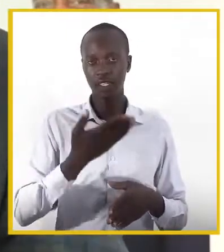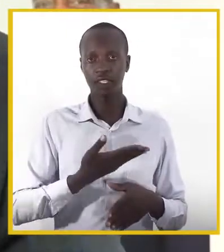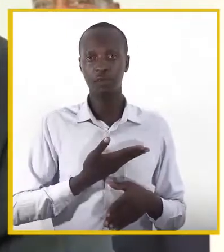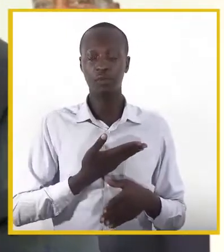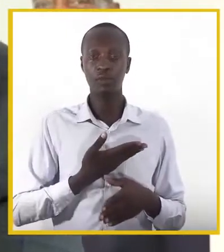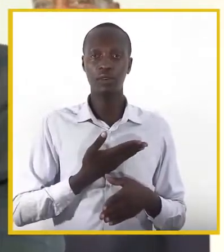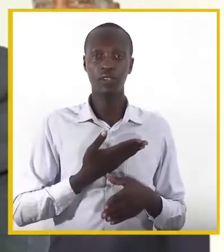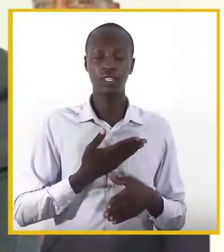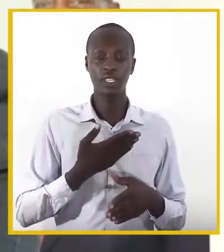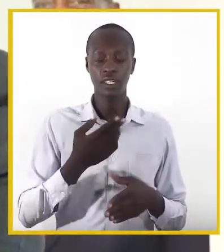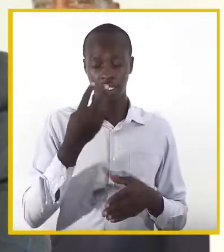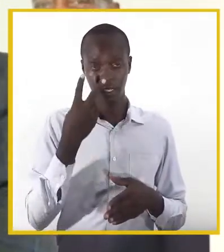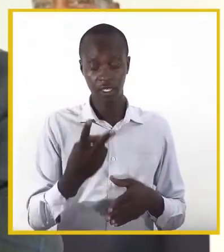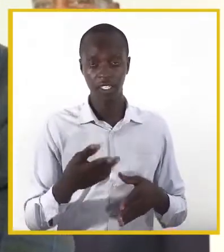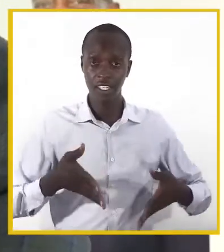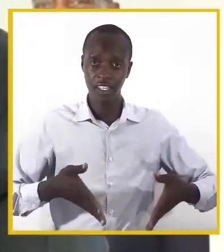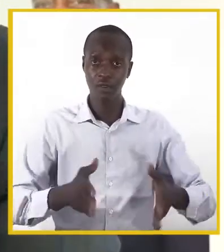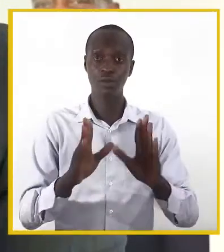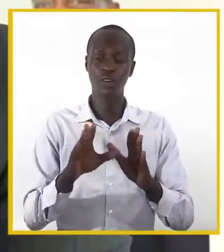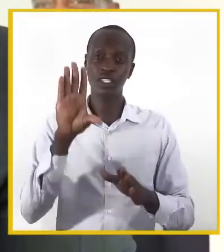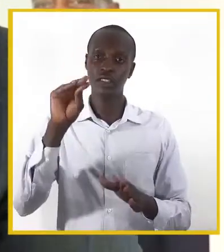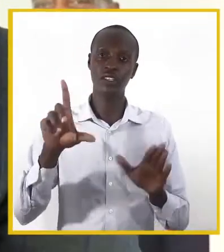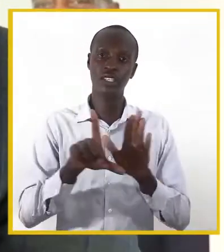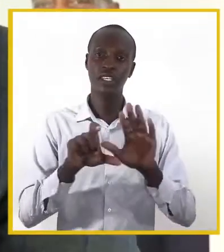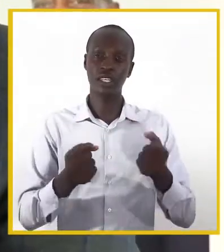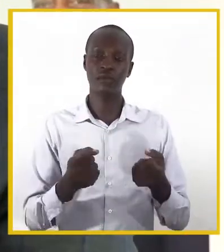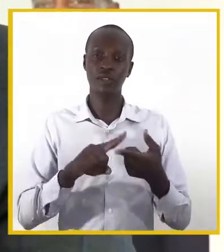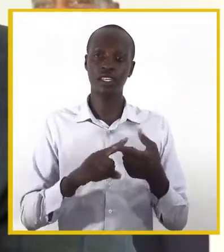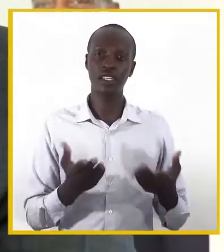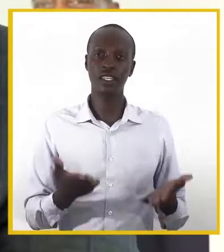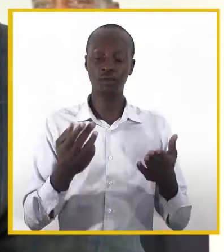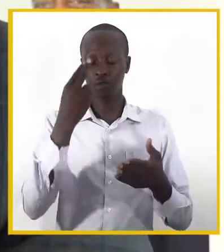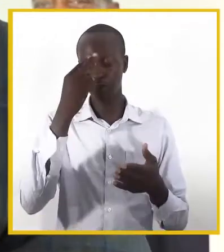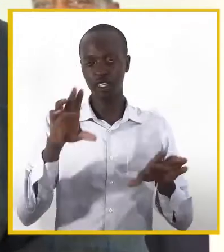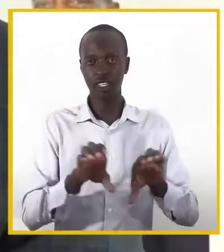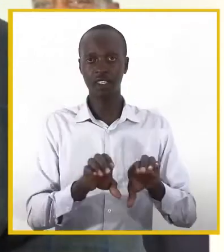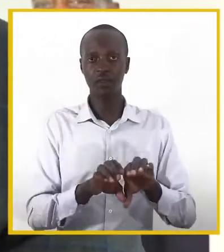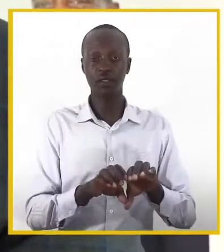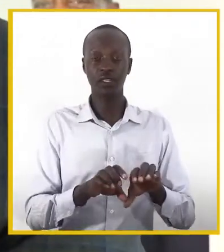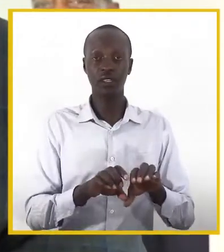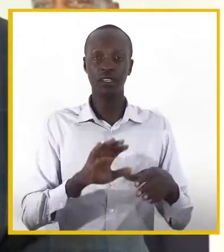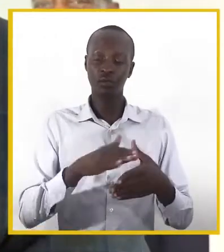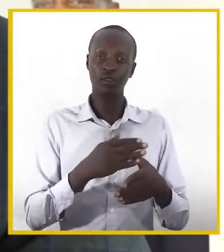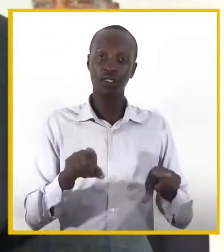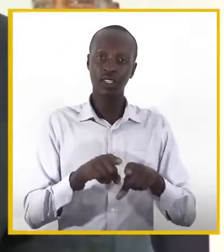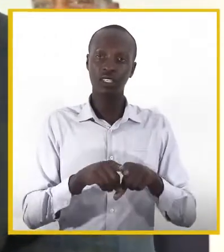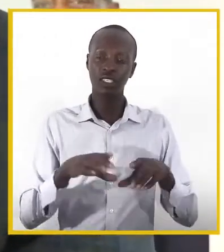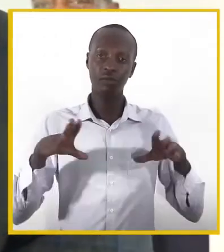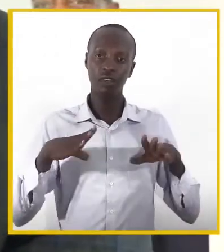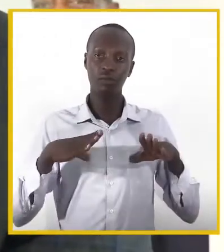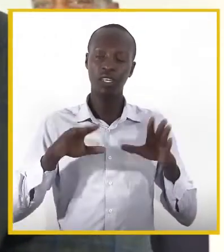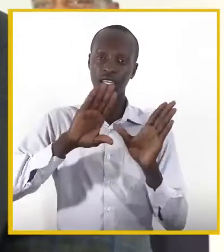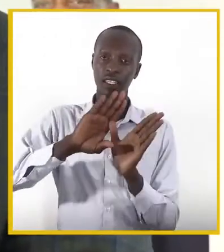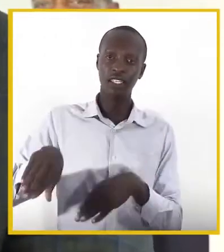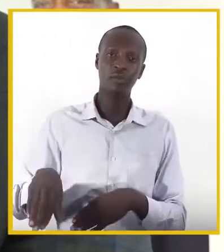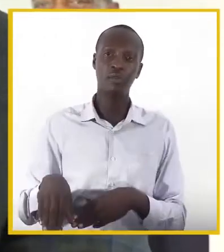identified ways of reducing crime and improving service delivery as key priorities going forward. Despite the